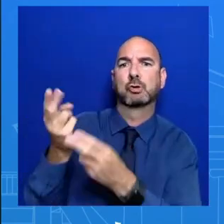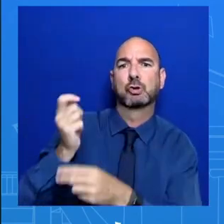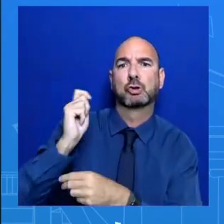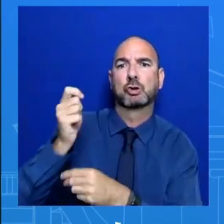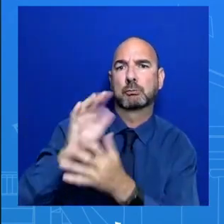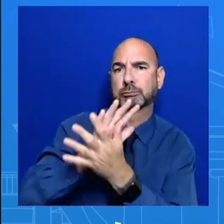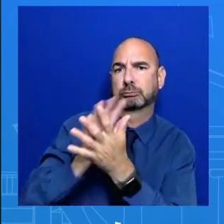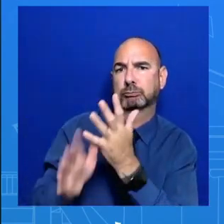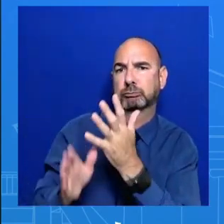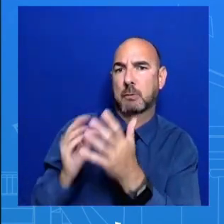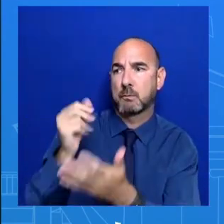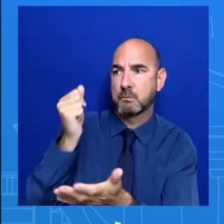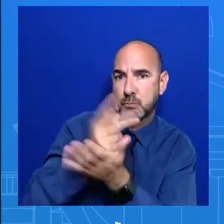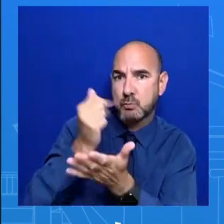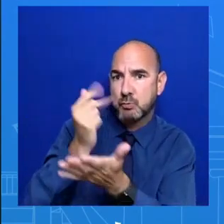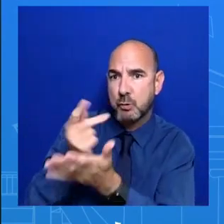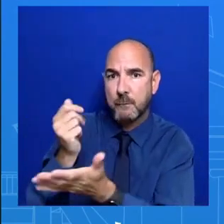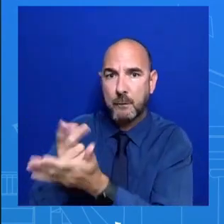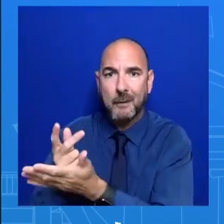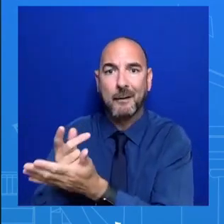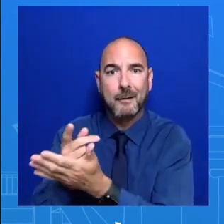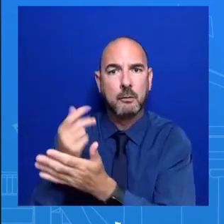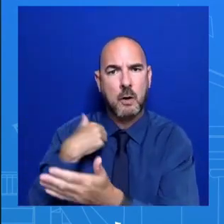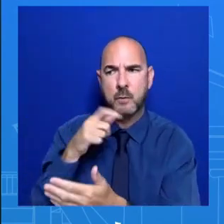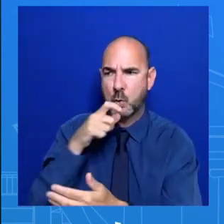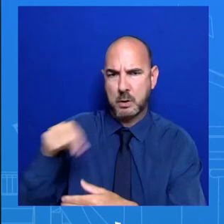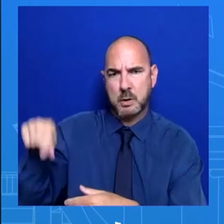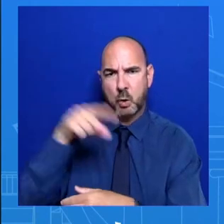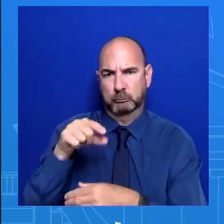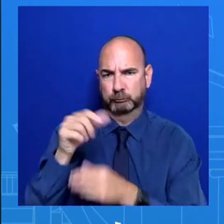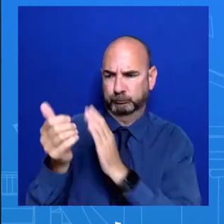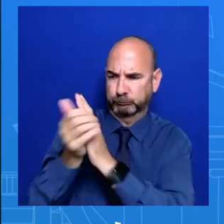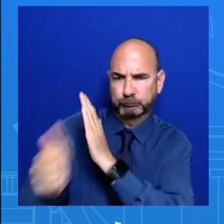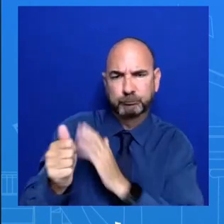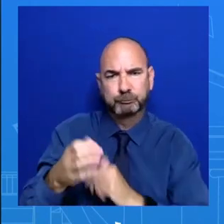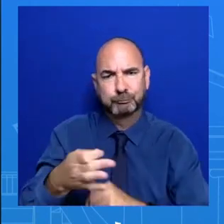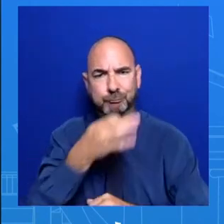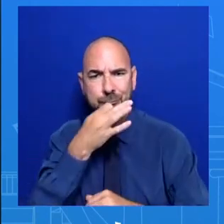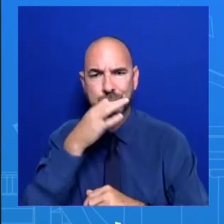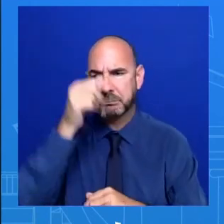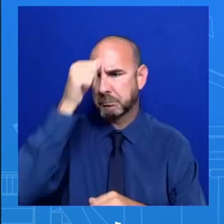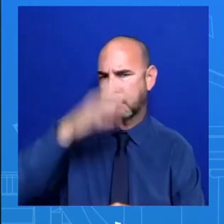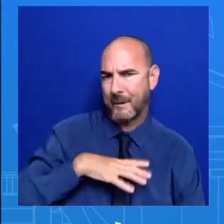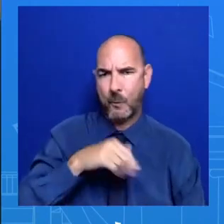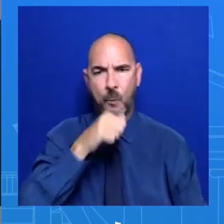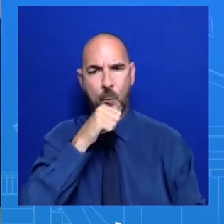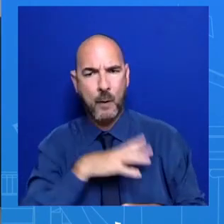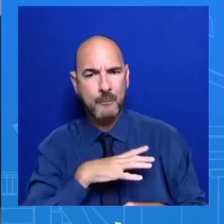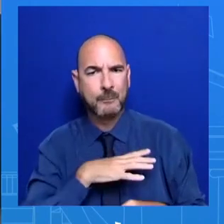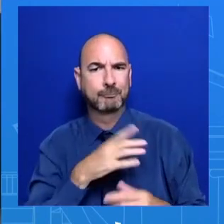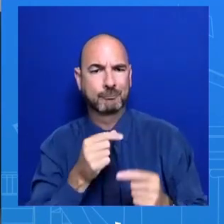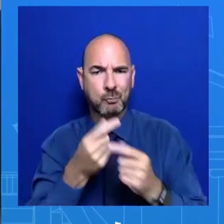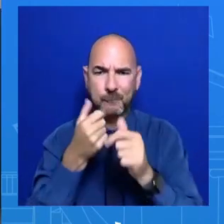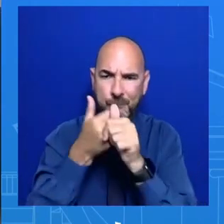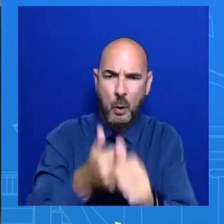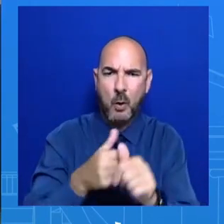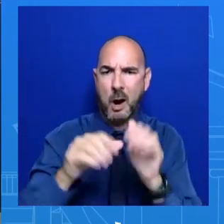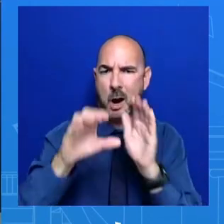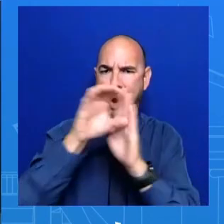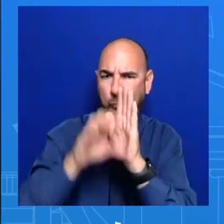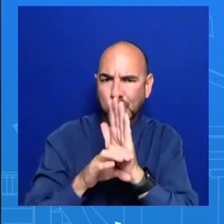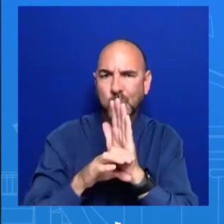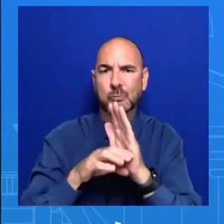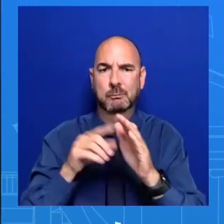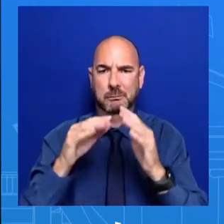men and women who are dedicated to our Constitution and who represent the diversity of America. Thanks to his hard